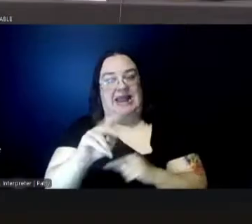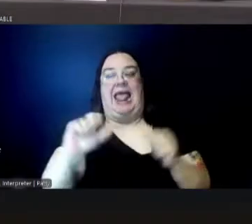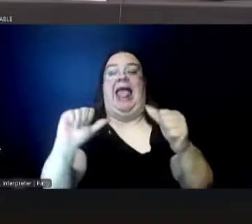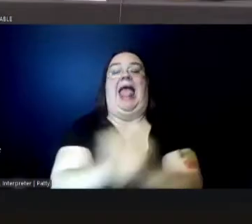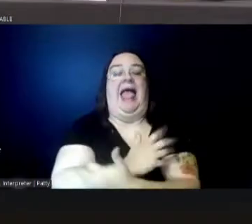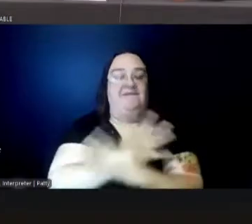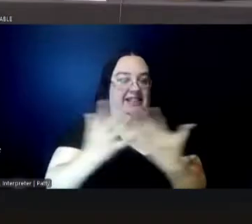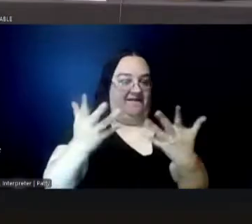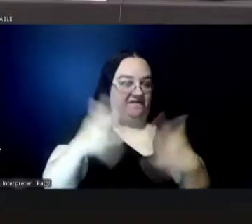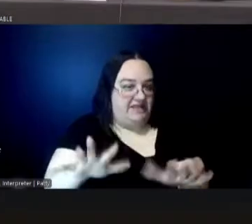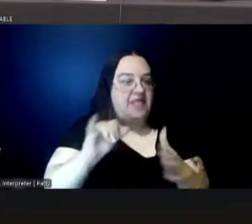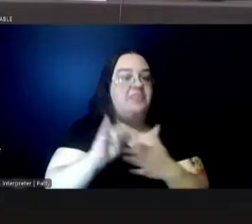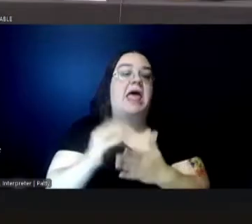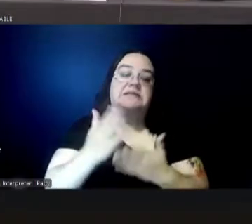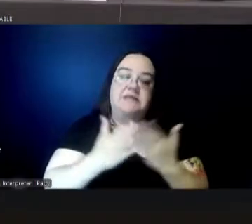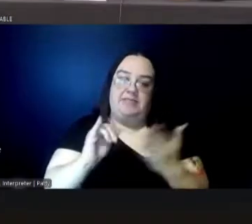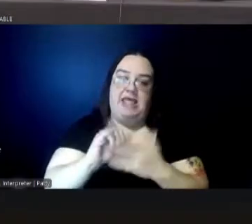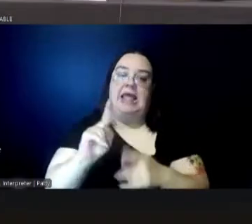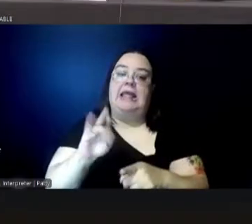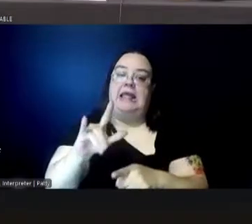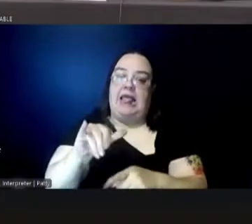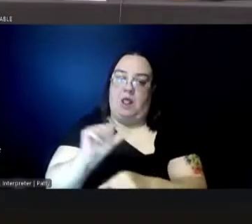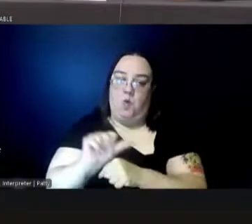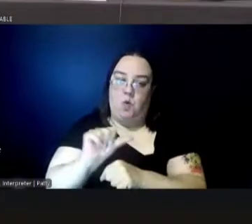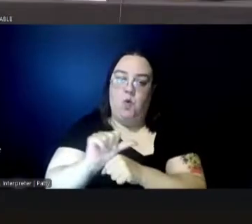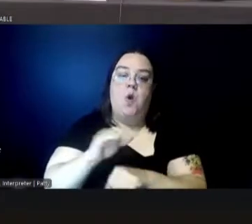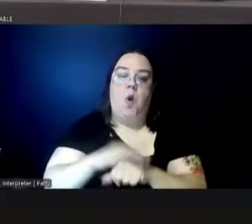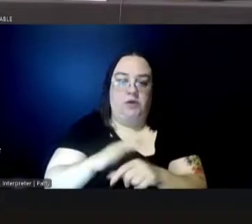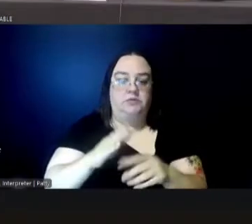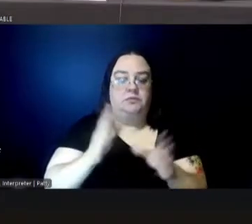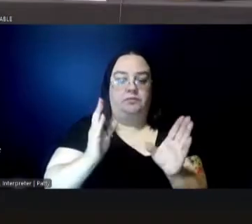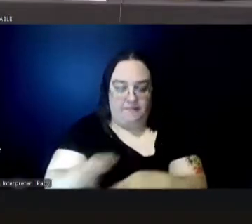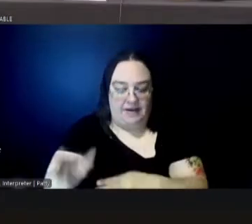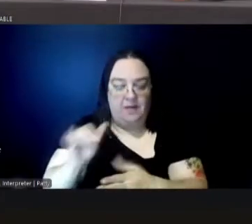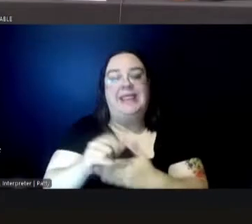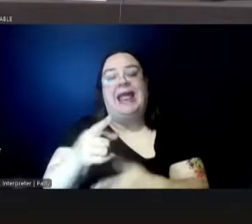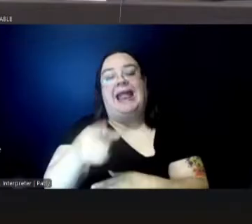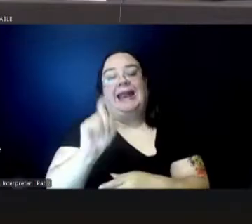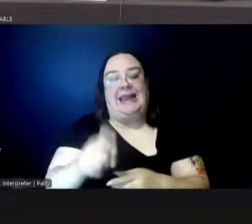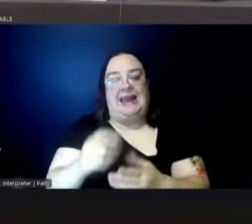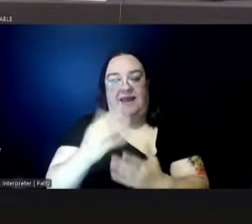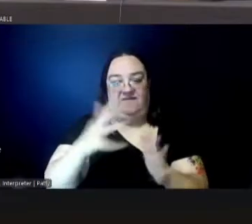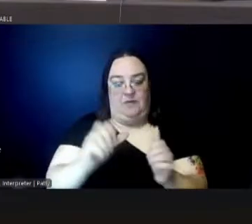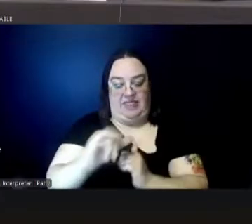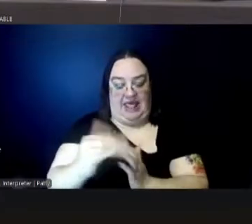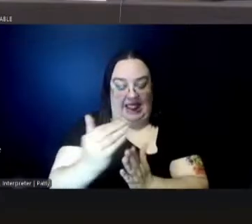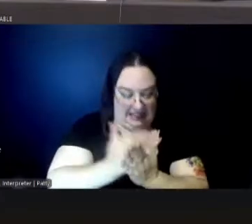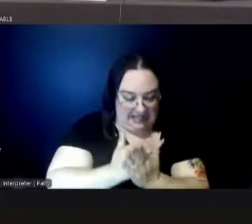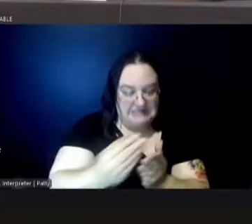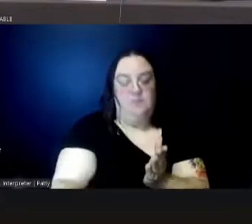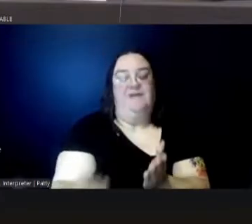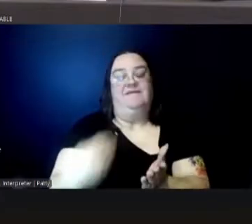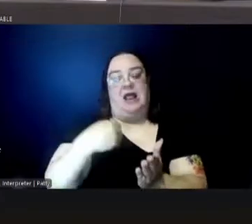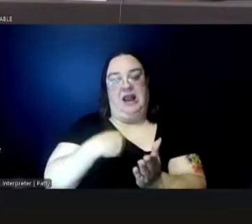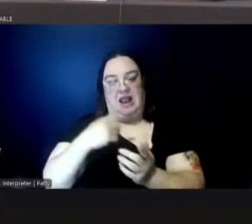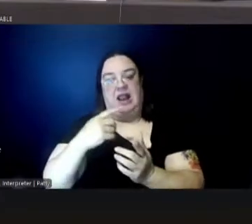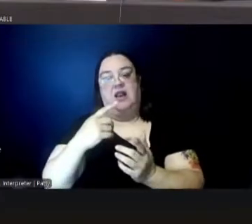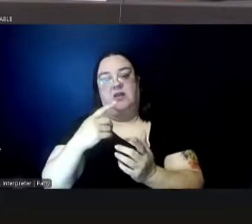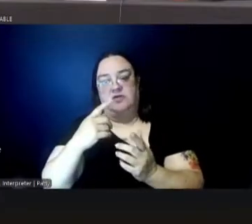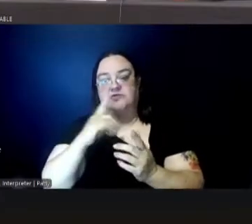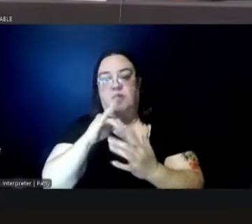something that Kelly is also working on preparing, and he needed to get this list finished to be able to provide that to us to fully flesh